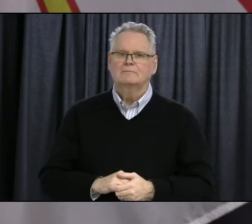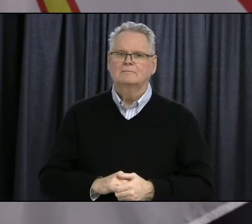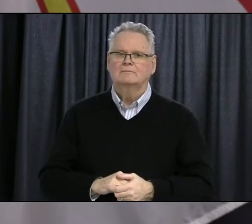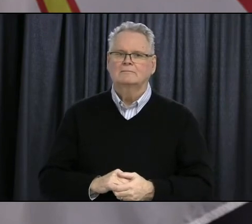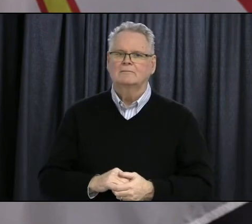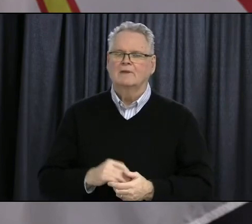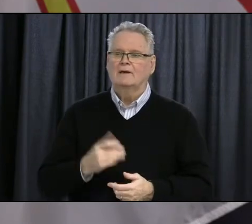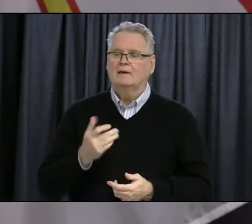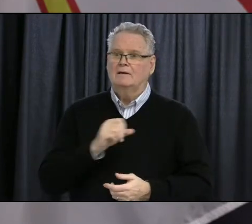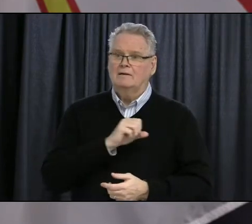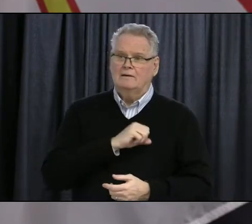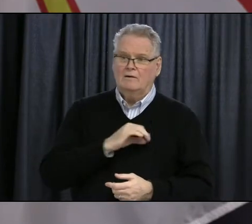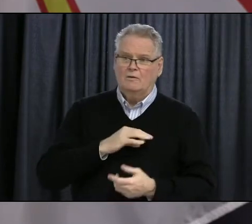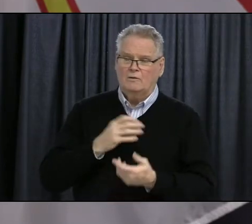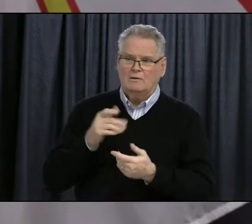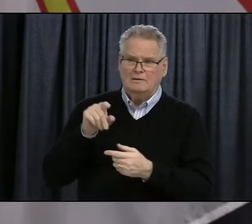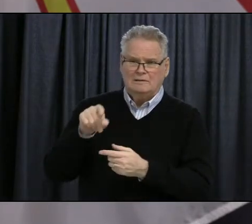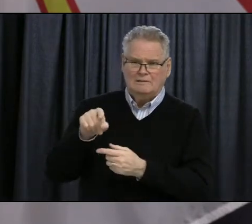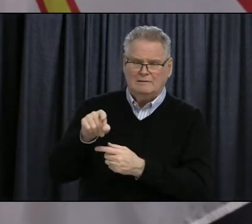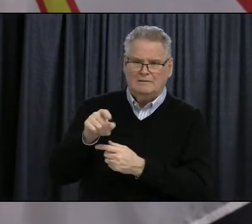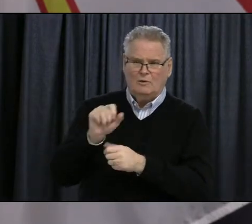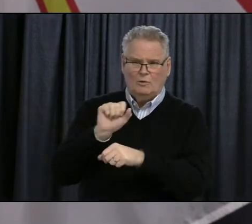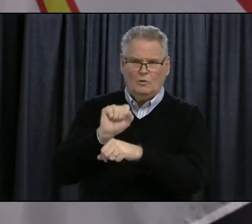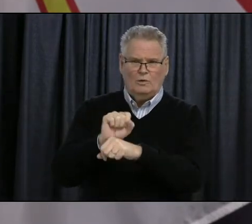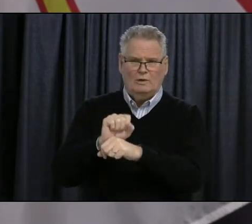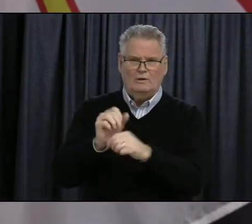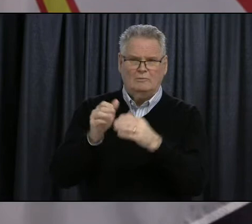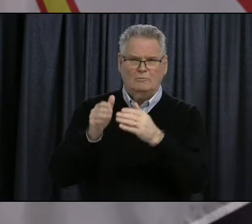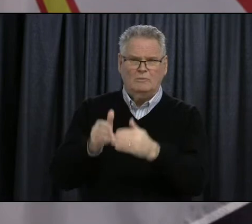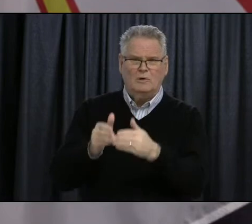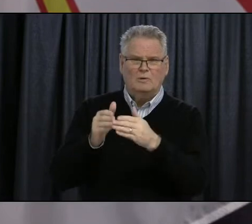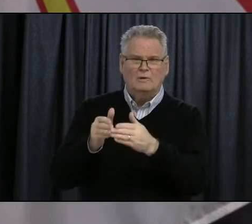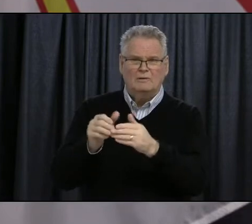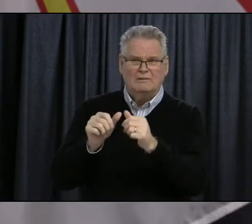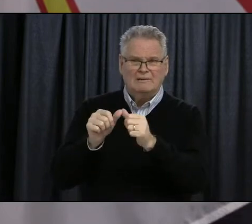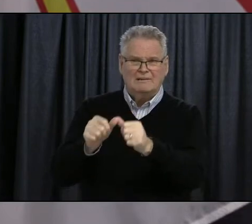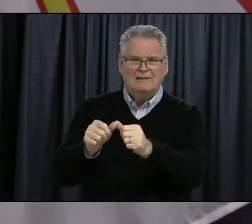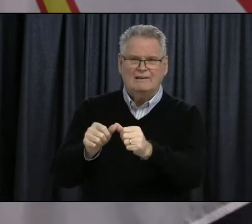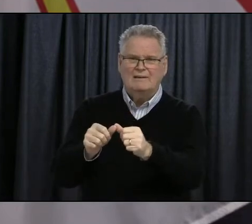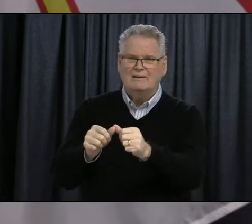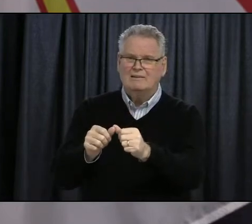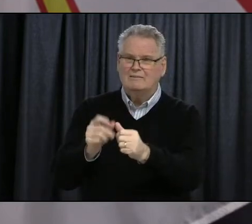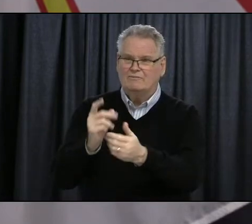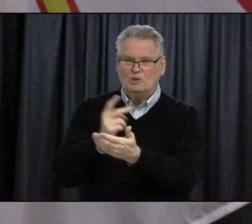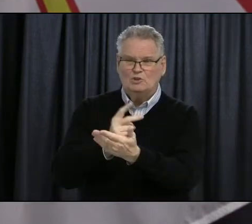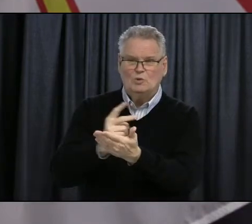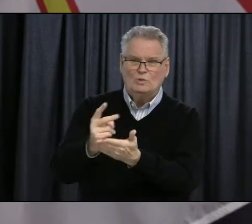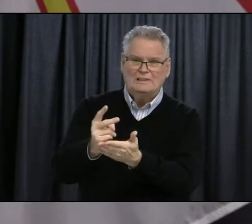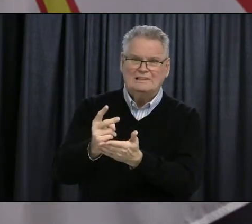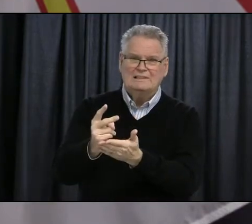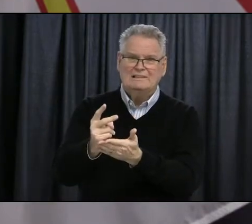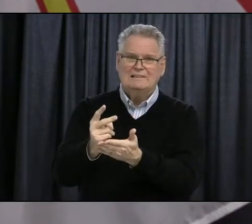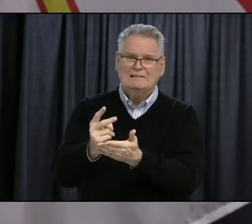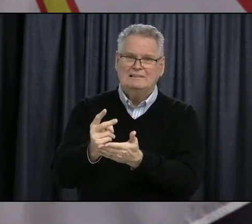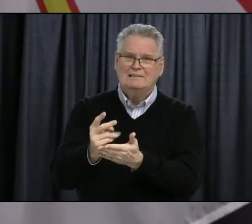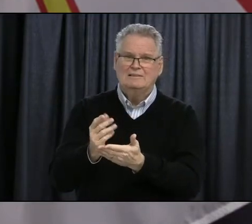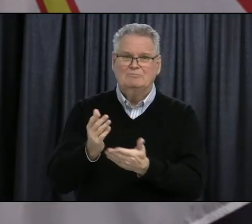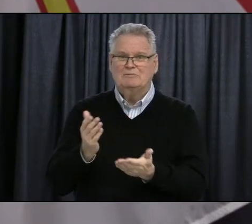other thing we have to remember, of course, is that everybody has an infectious period, which is about 2 days prior to the onset of